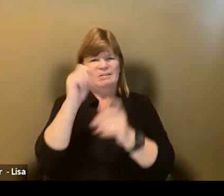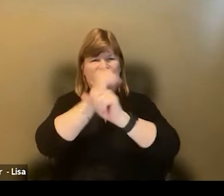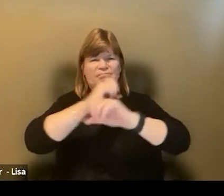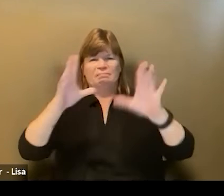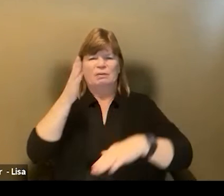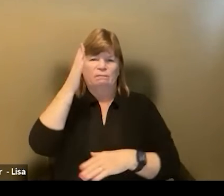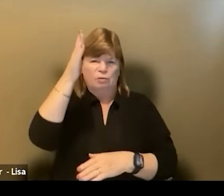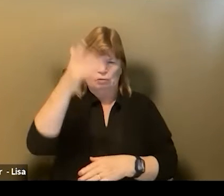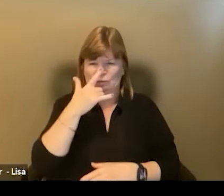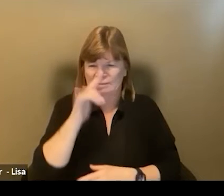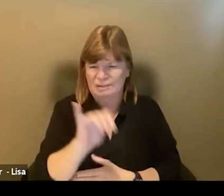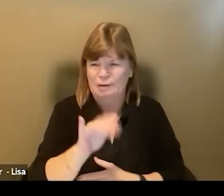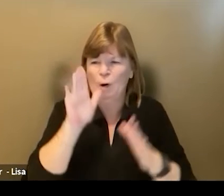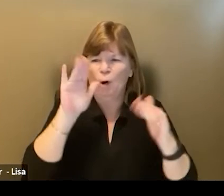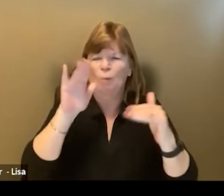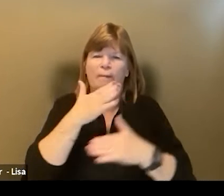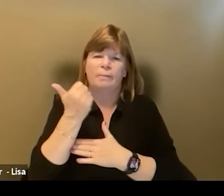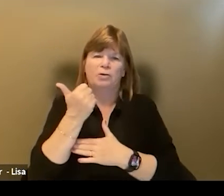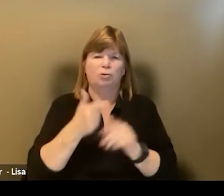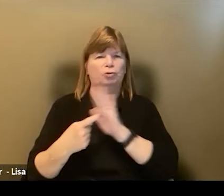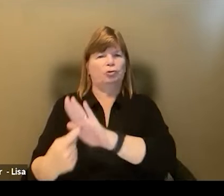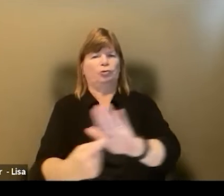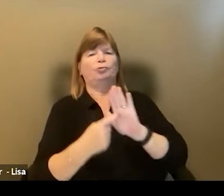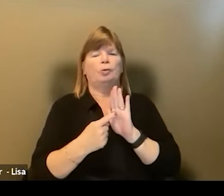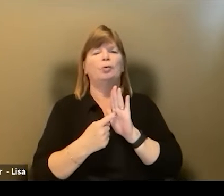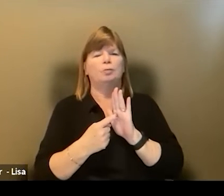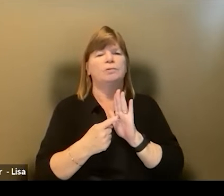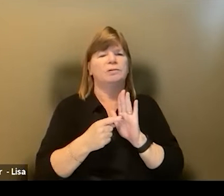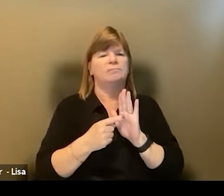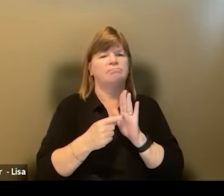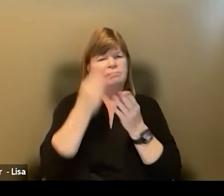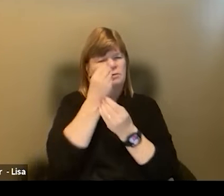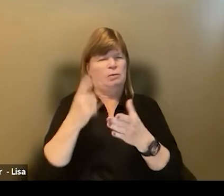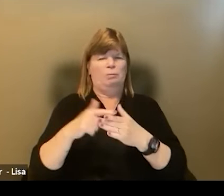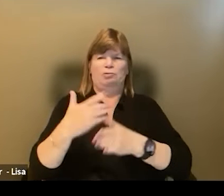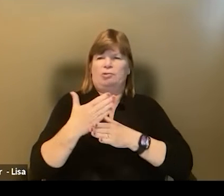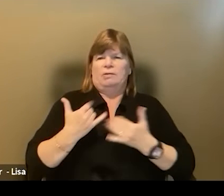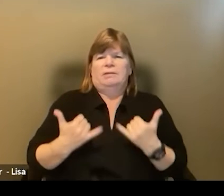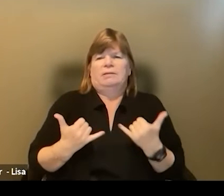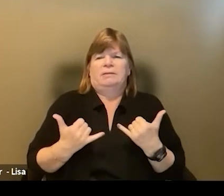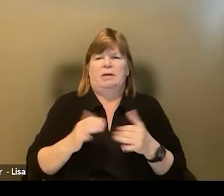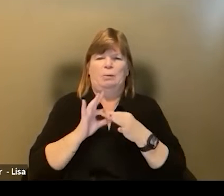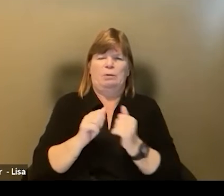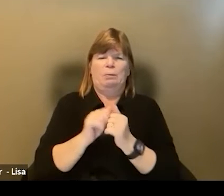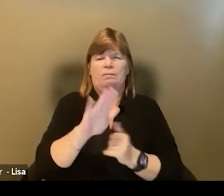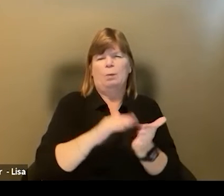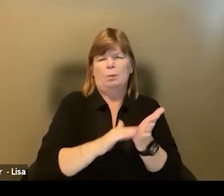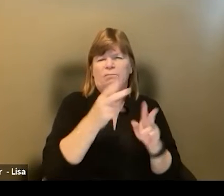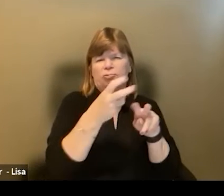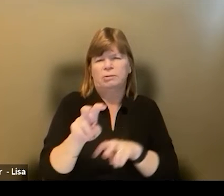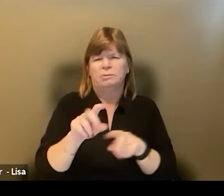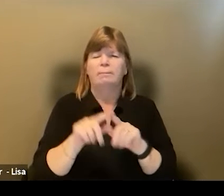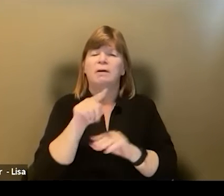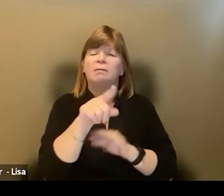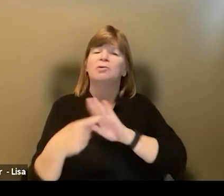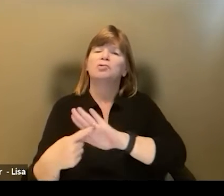state, and hopefully better articulates some of the information that we're sharing today about the waiver transition. But this is